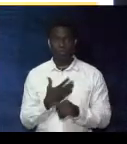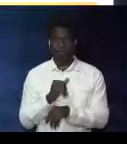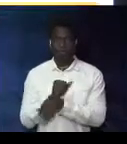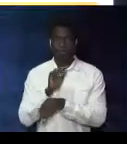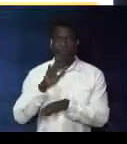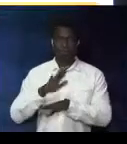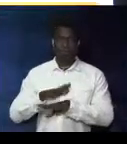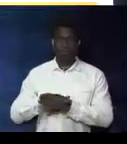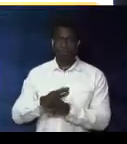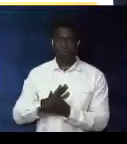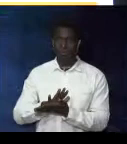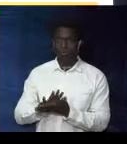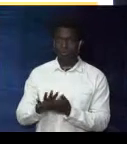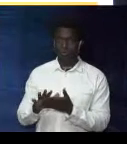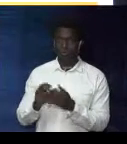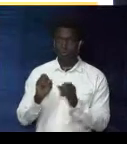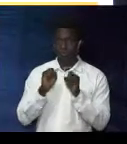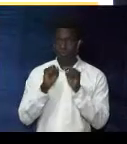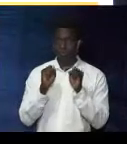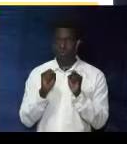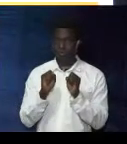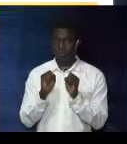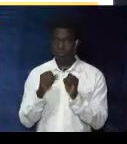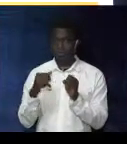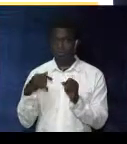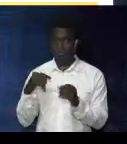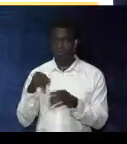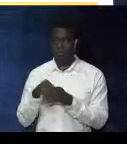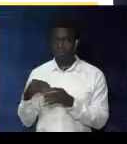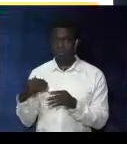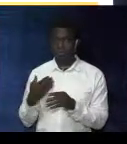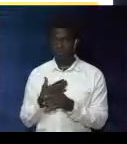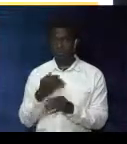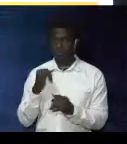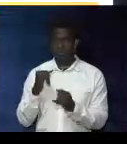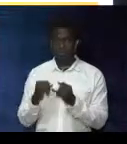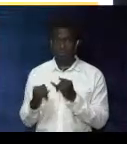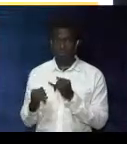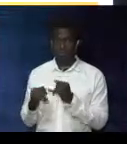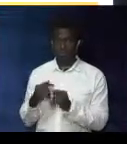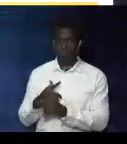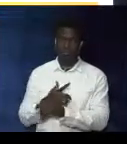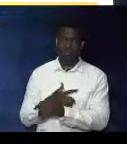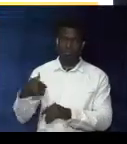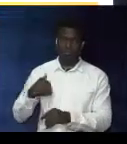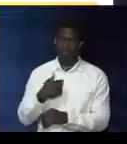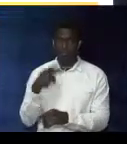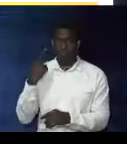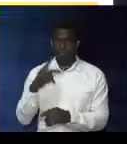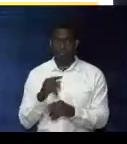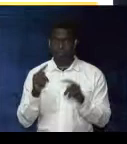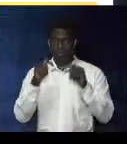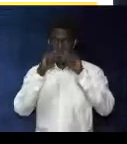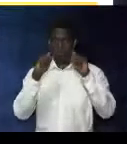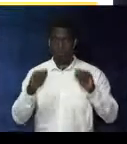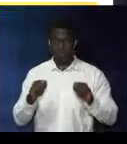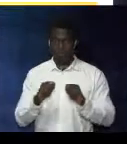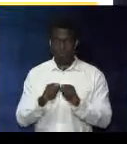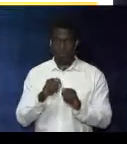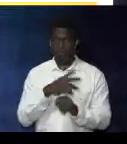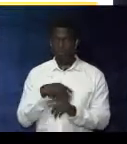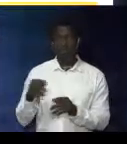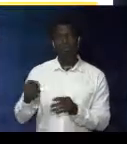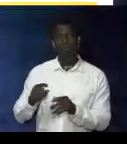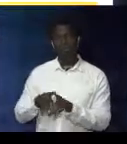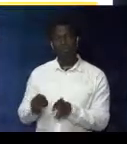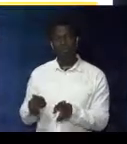on plane shapes. In our last lesson, we examined triangles and different types of triangles. Today we